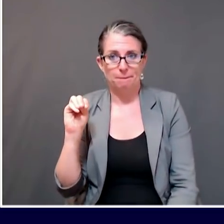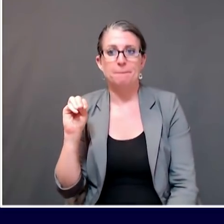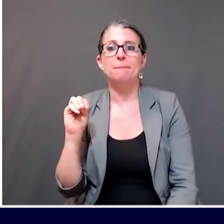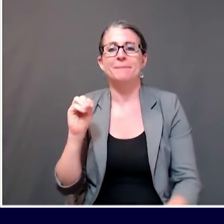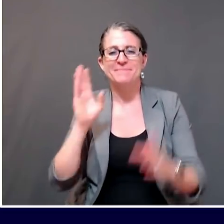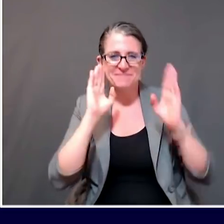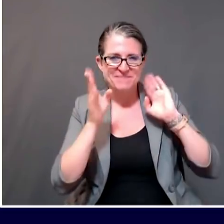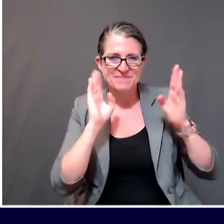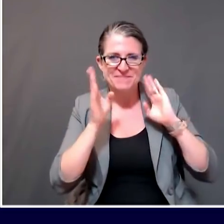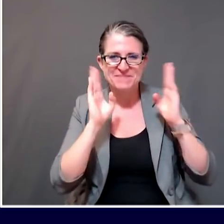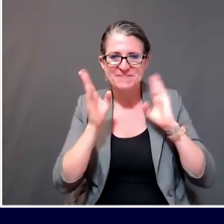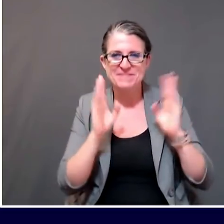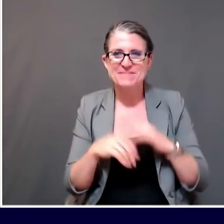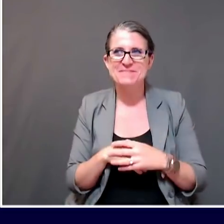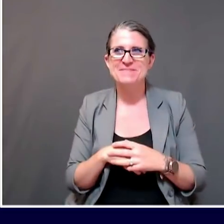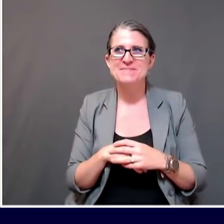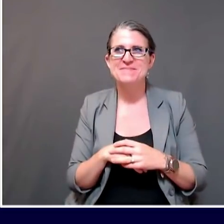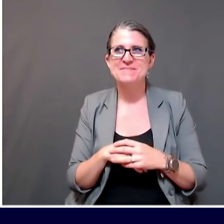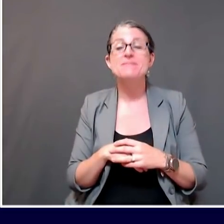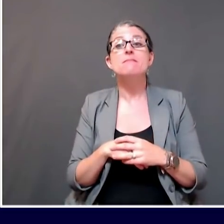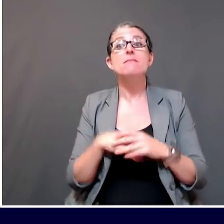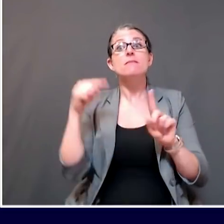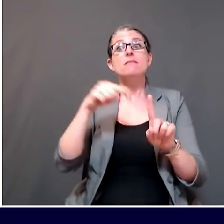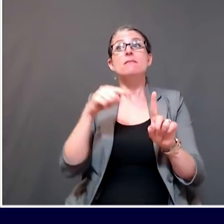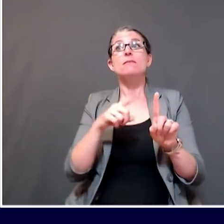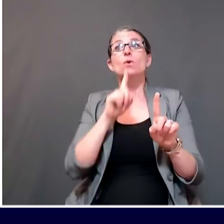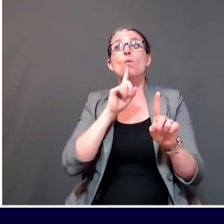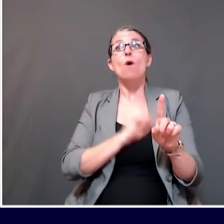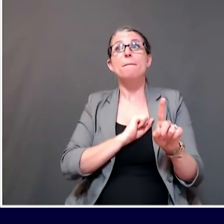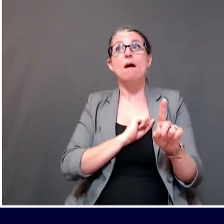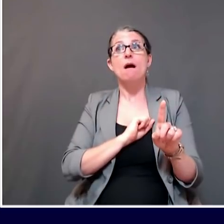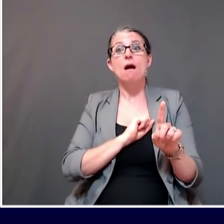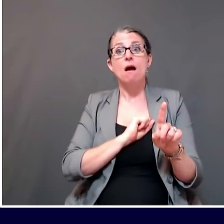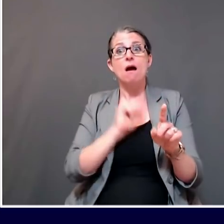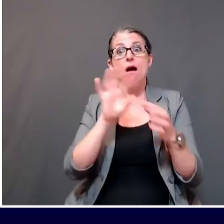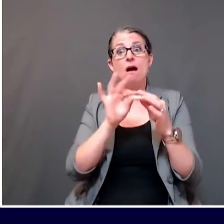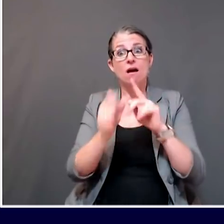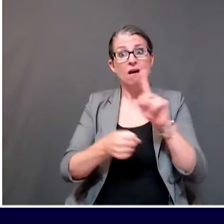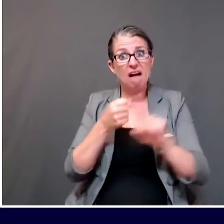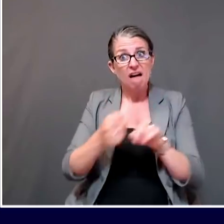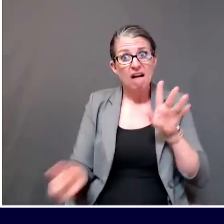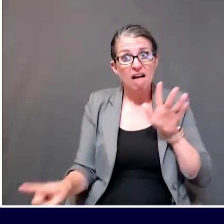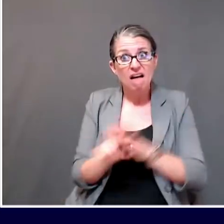to the outbreak at Walmart here in Presque Isle, is there any threat to the public?